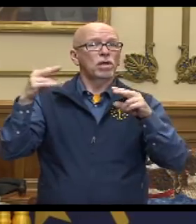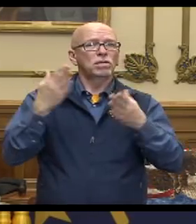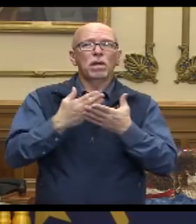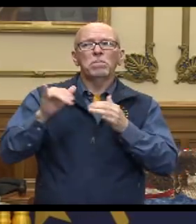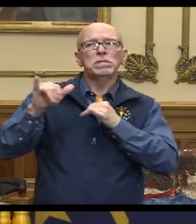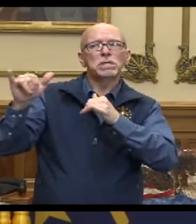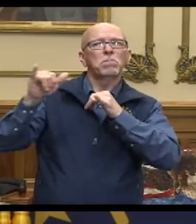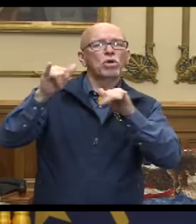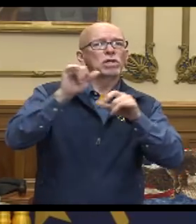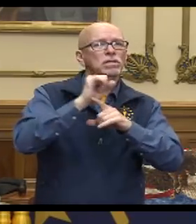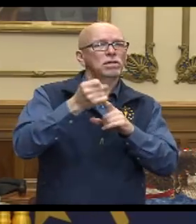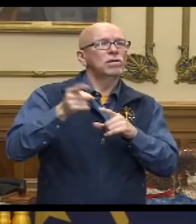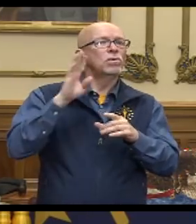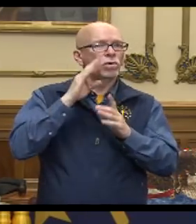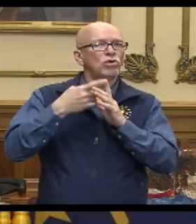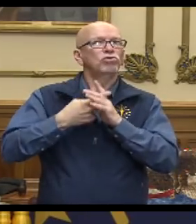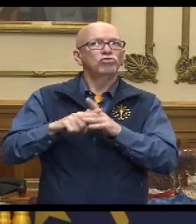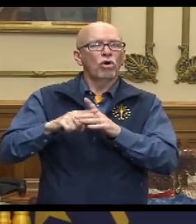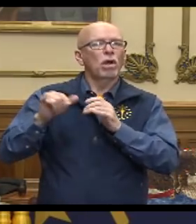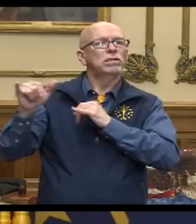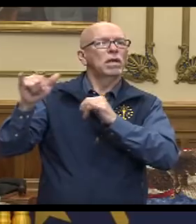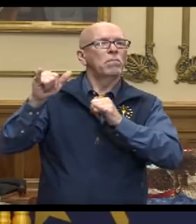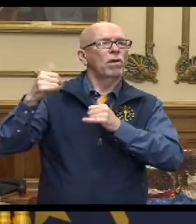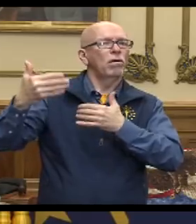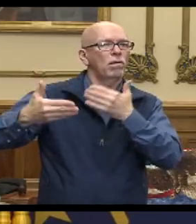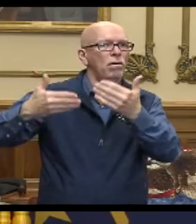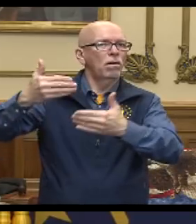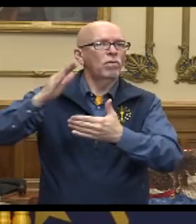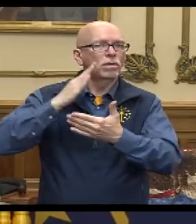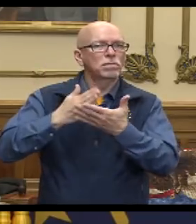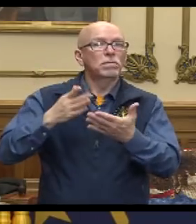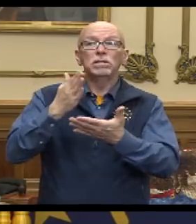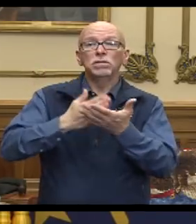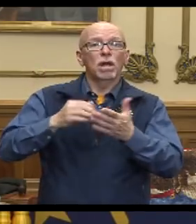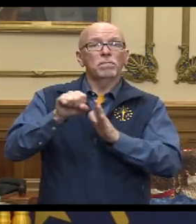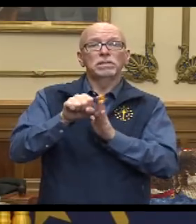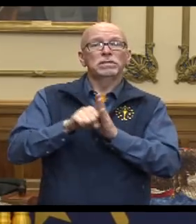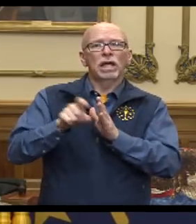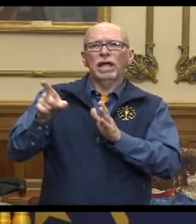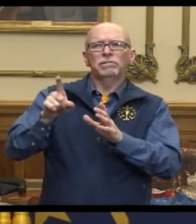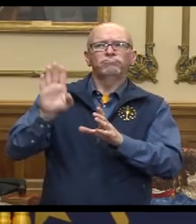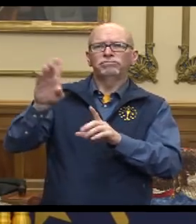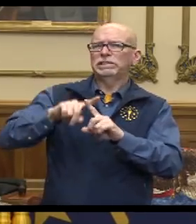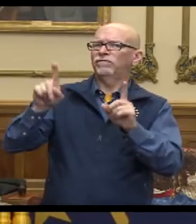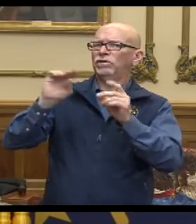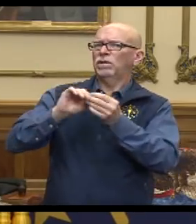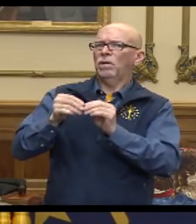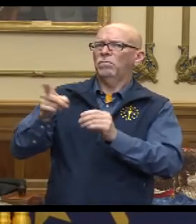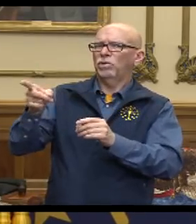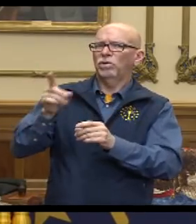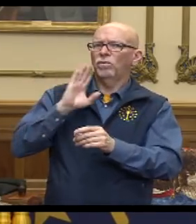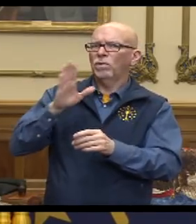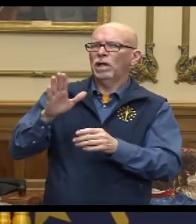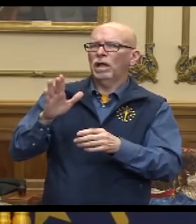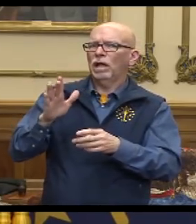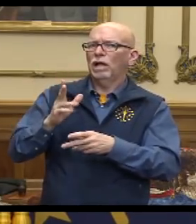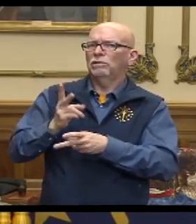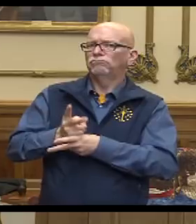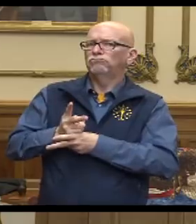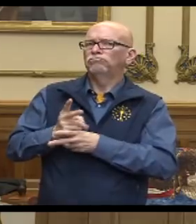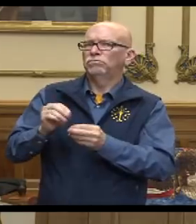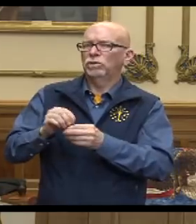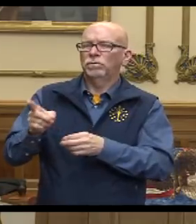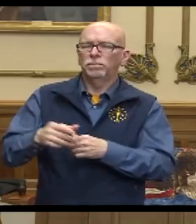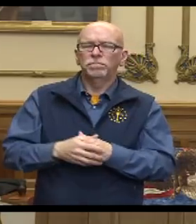numbers take similar steps. And you'll see states that don't see similar numbers not take those steps.